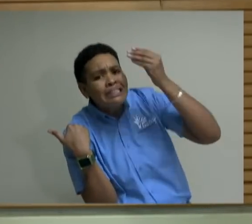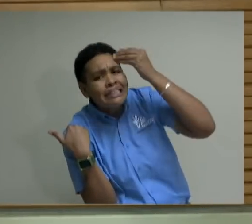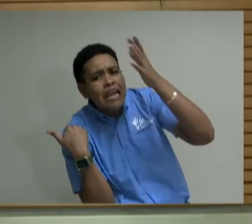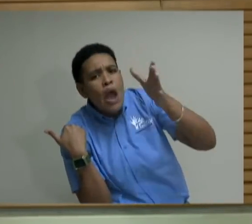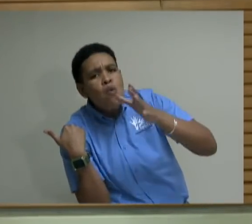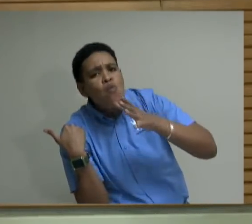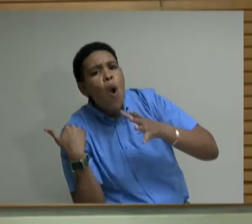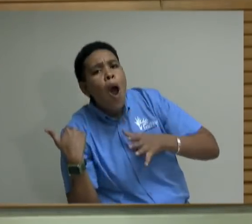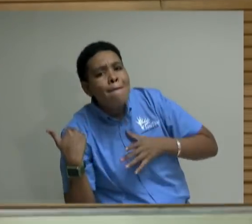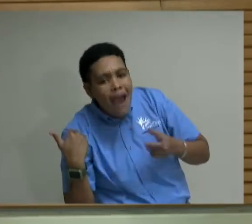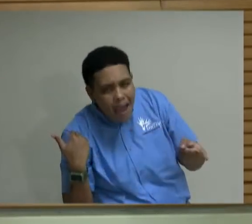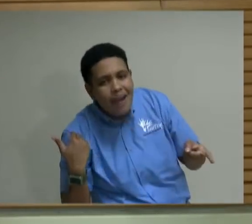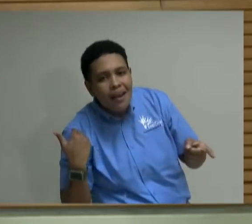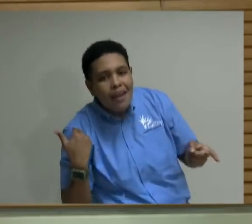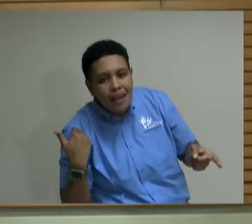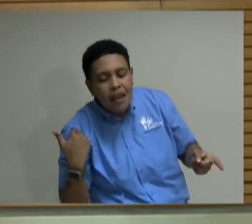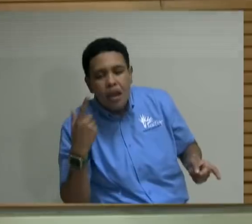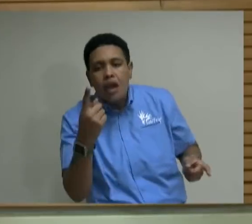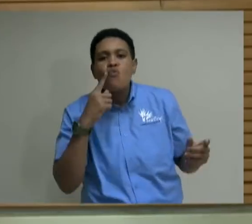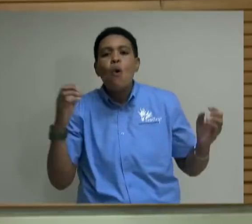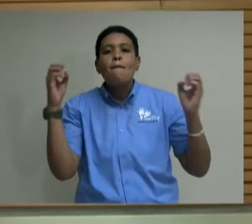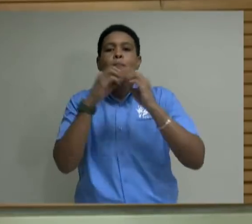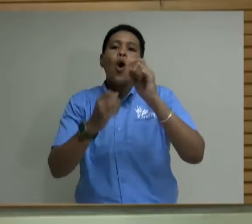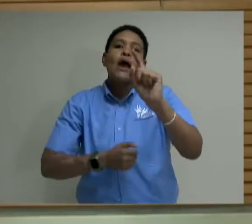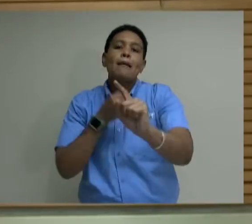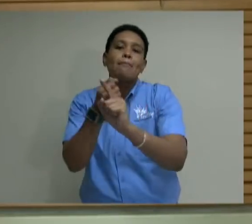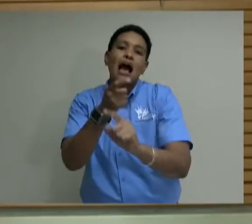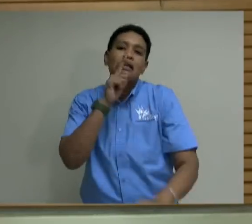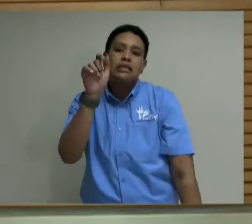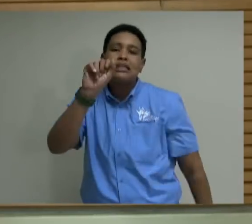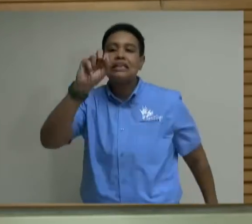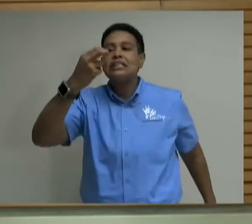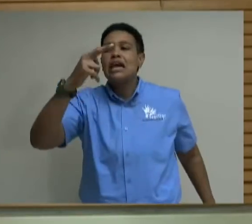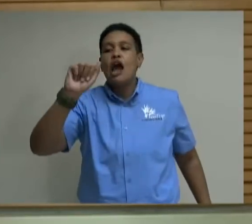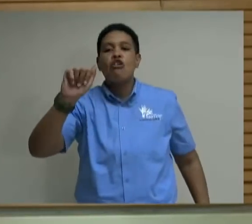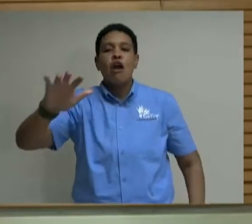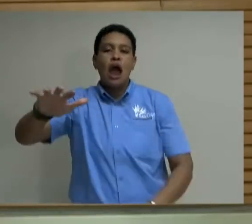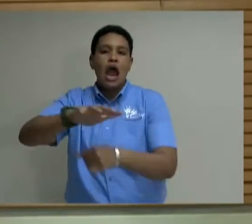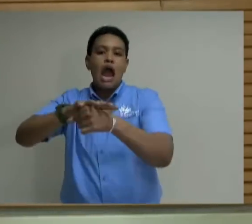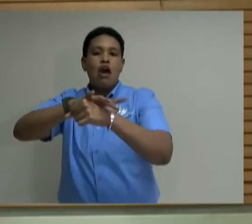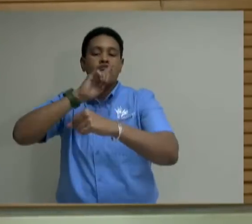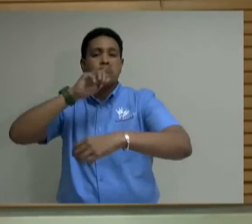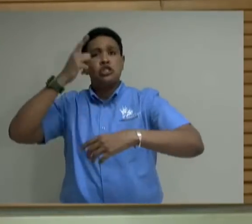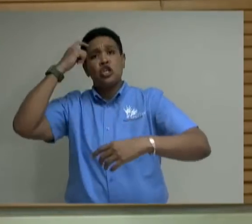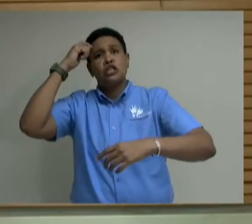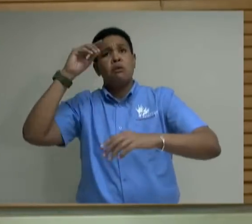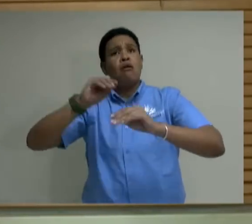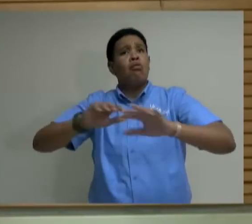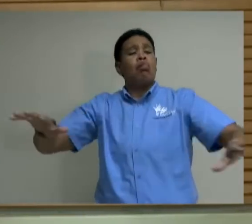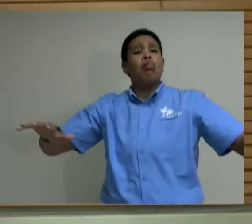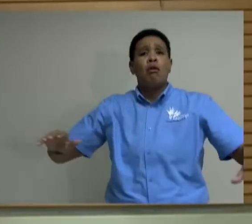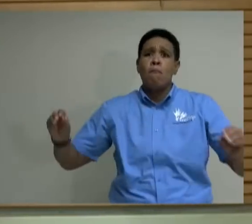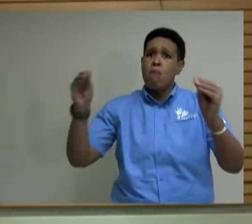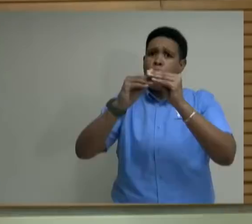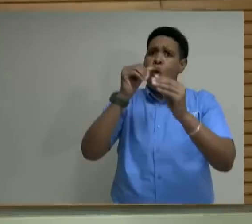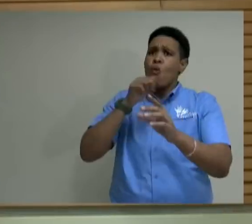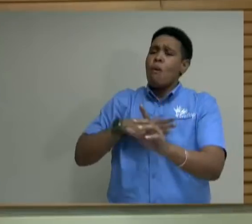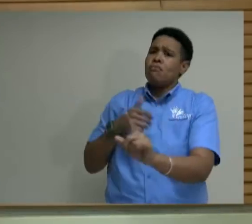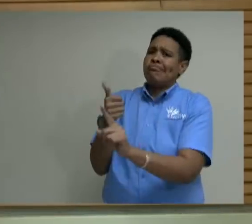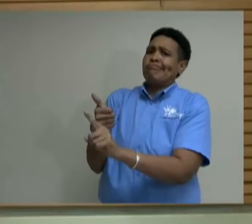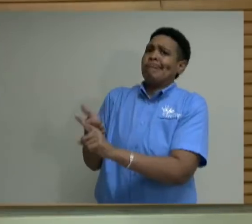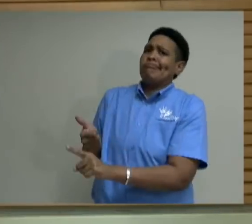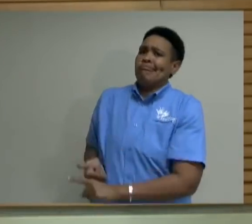women were more affected, at least in the Sierra region, and I suspect across the board, in terms of